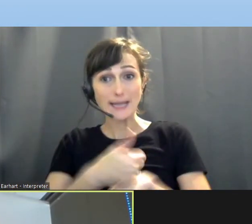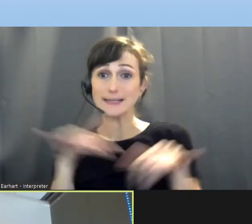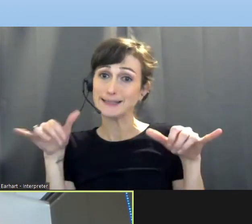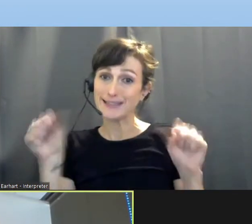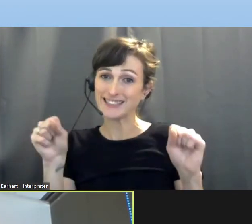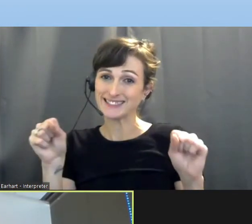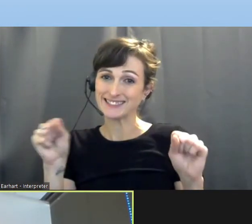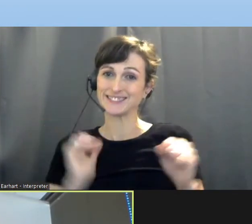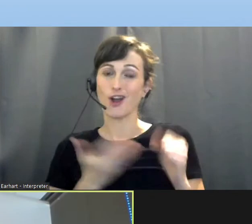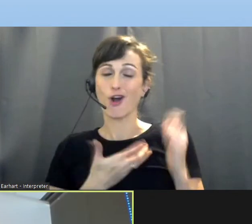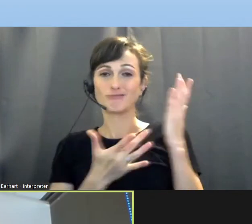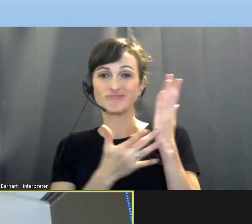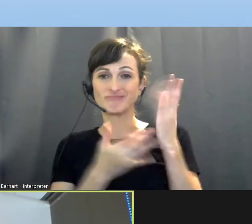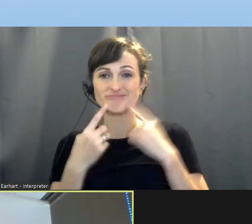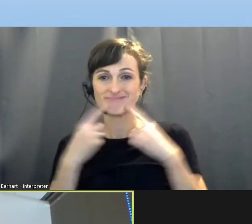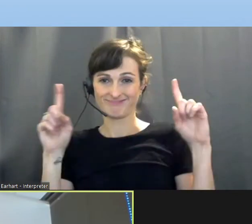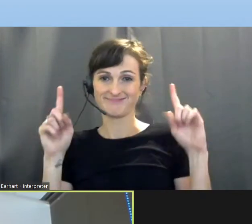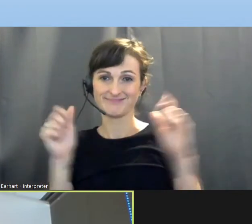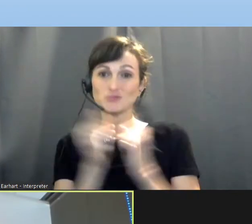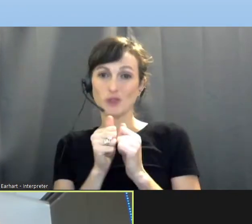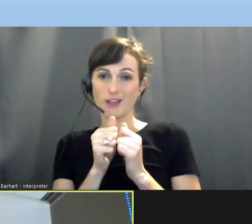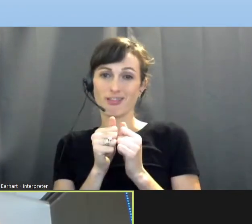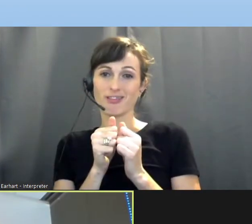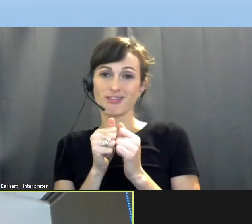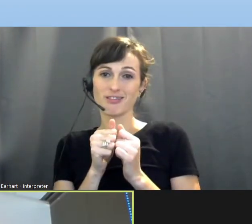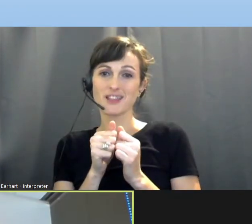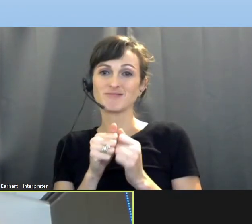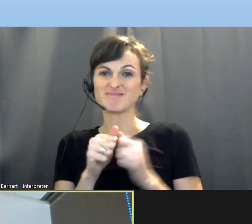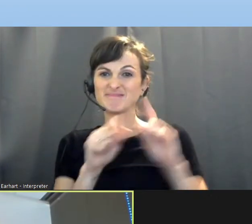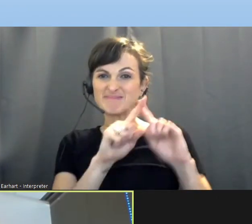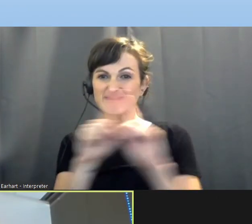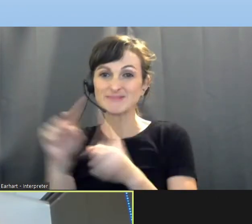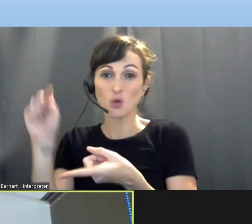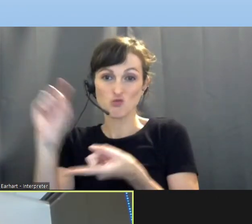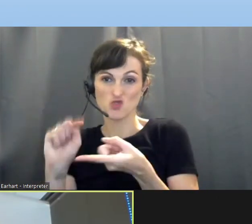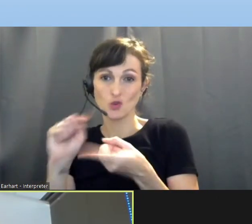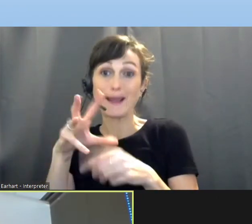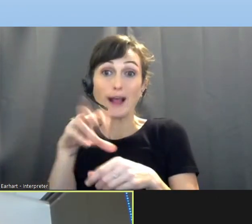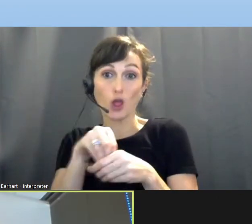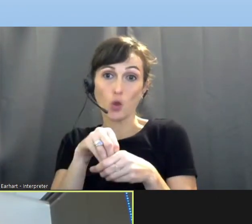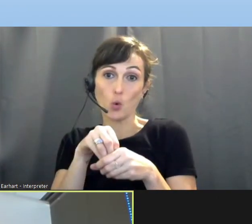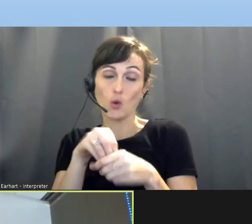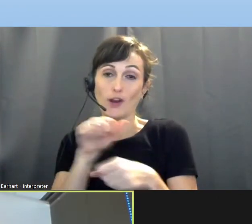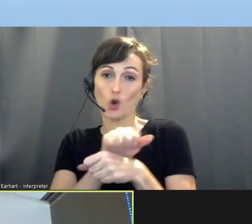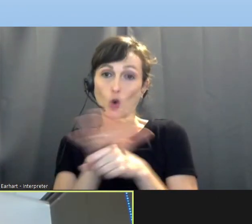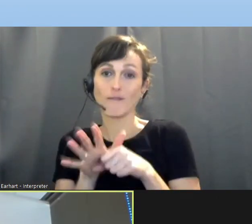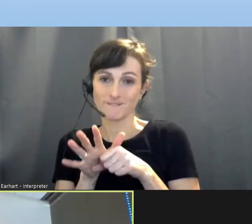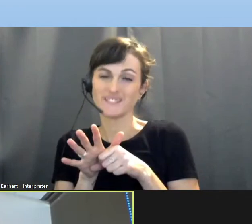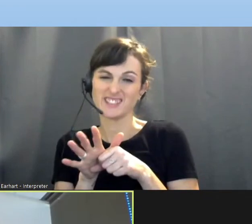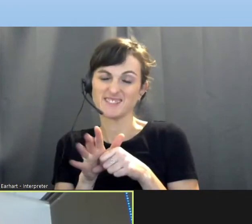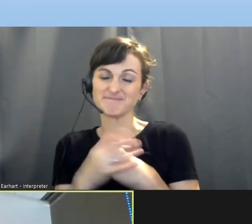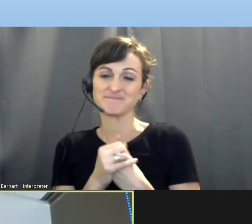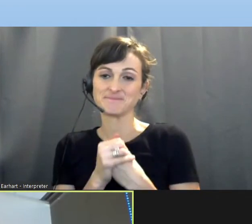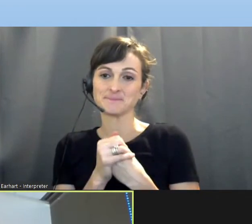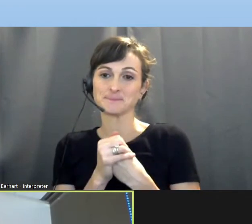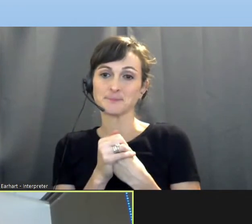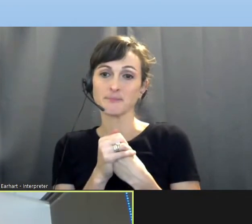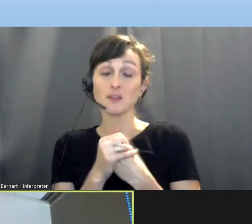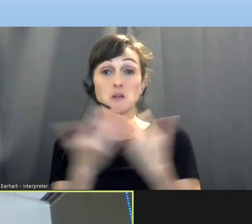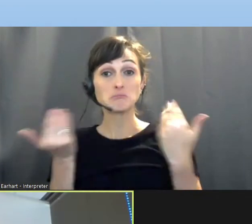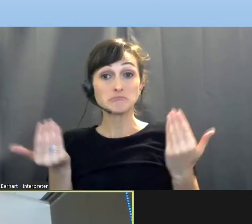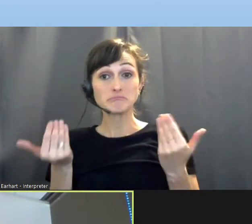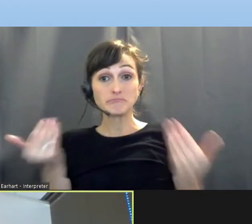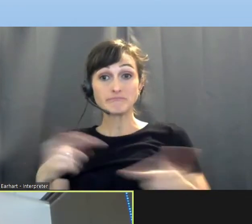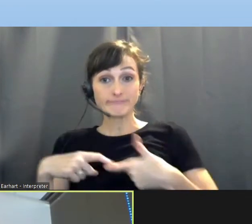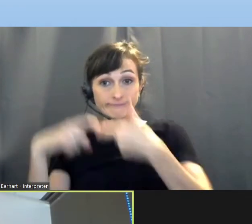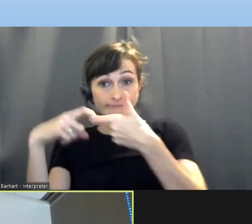is successful in reducing those pathogens. And obviously COVID-19 is part of that. So I'll stop